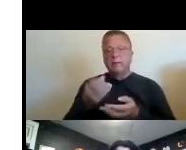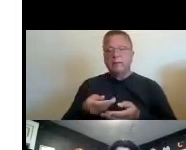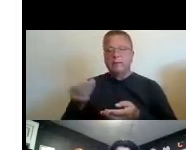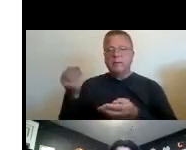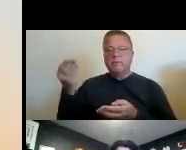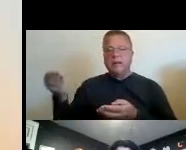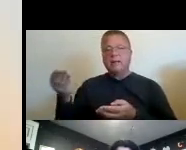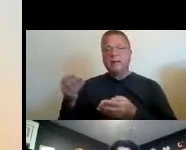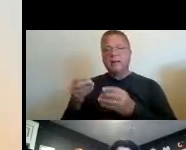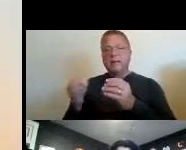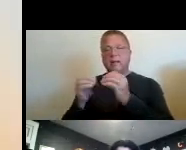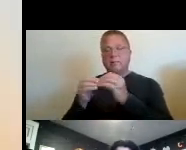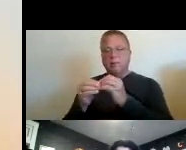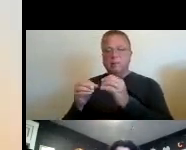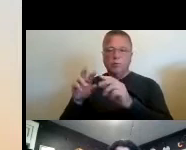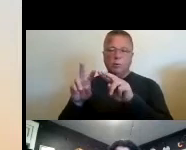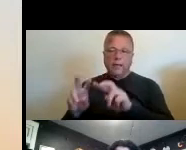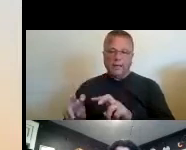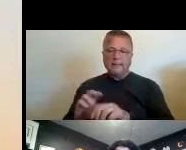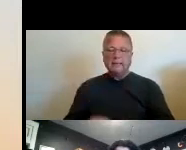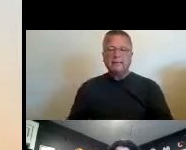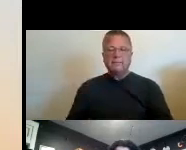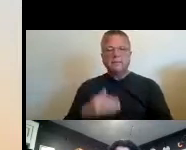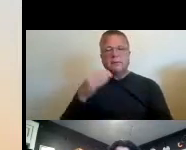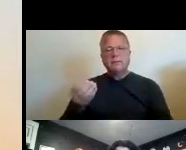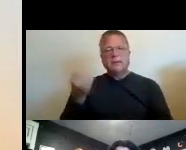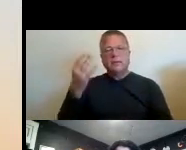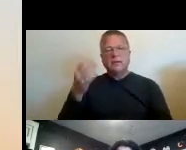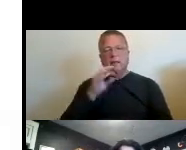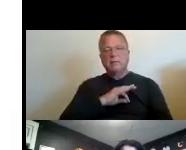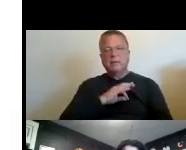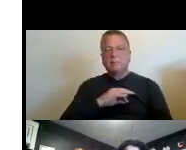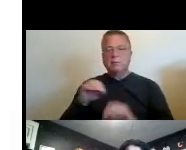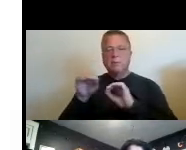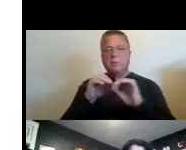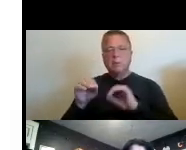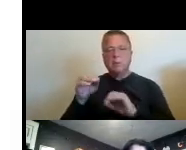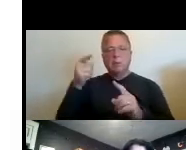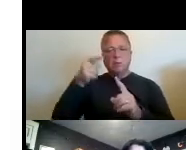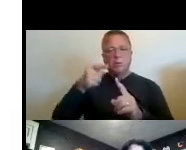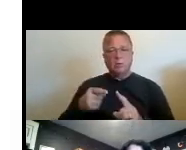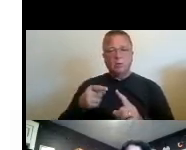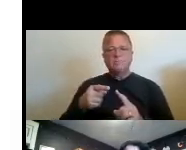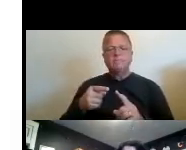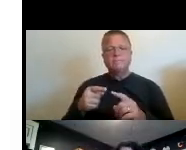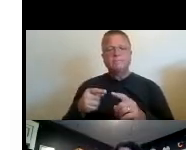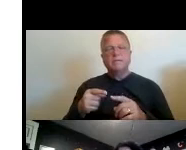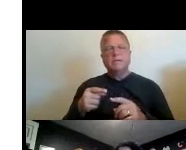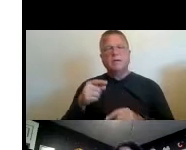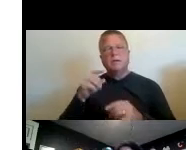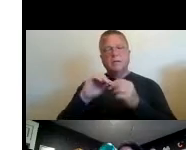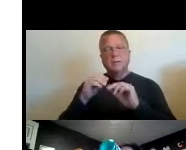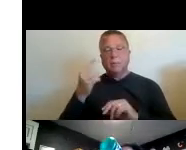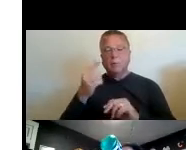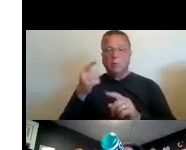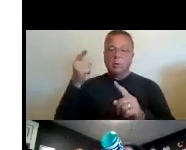analysis. Next slide. So Pittsburgh's mobility goals. Next slide. So our number one goal at the